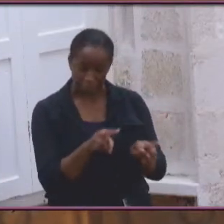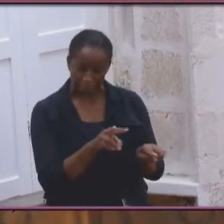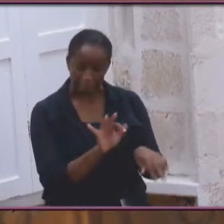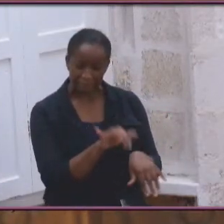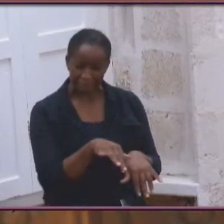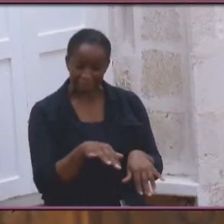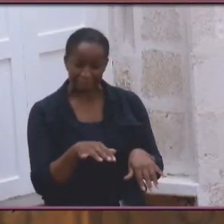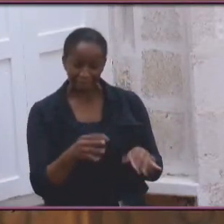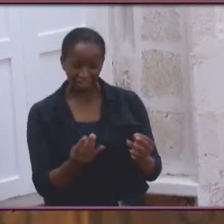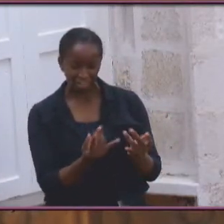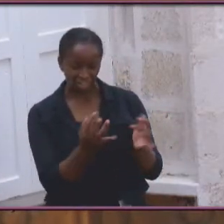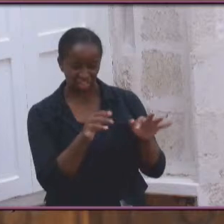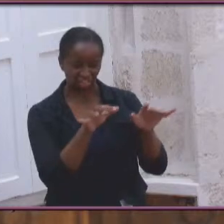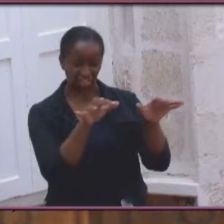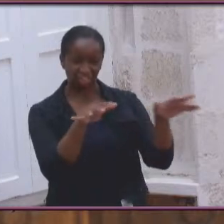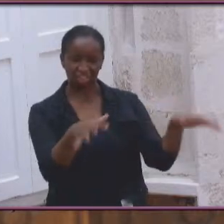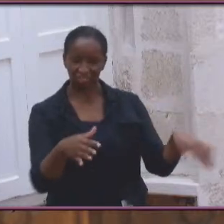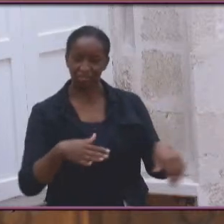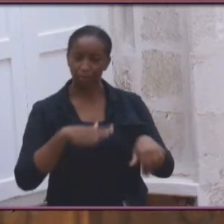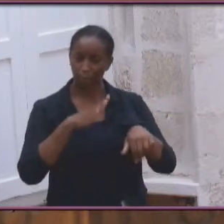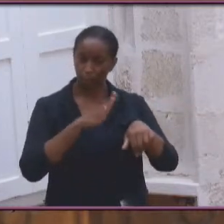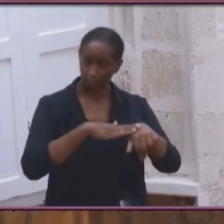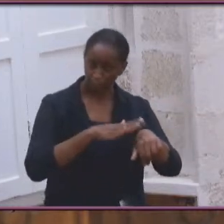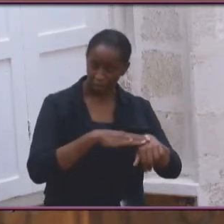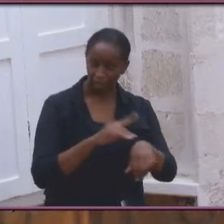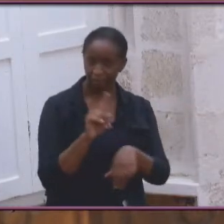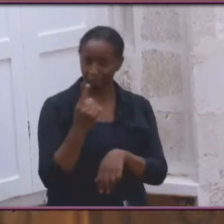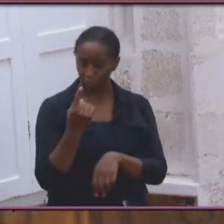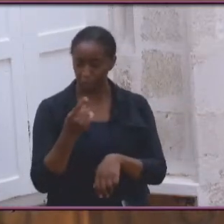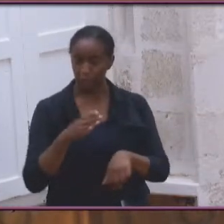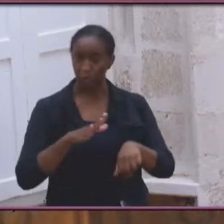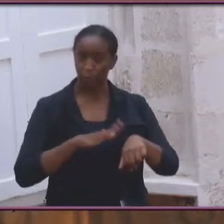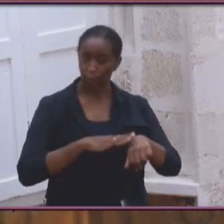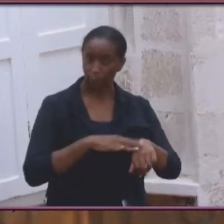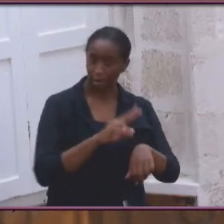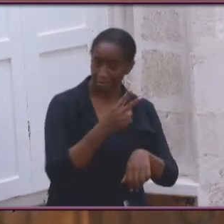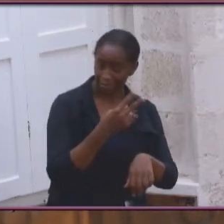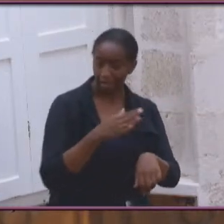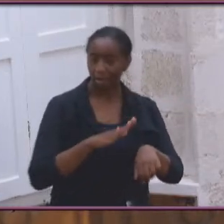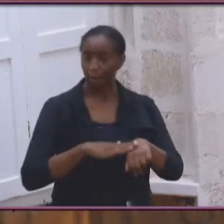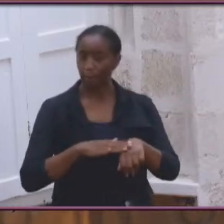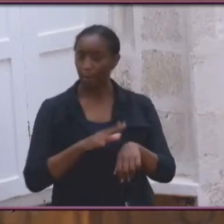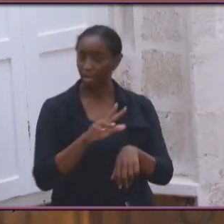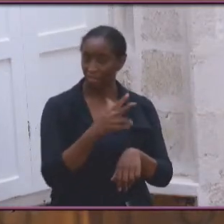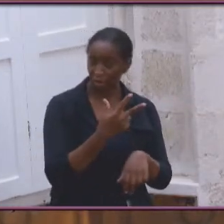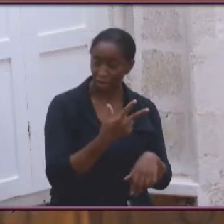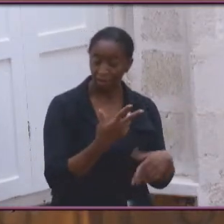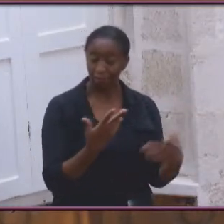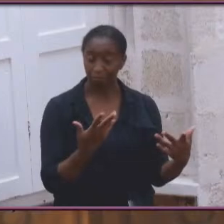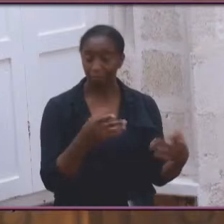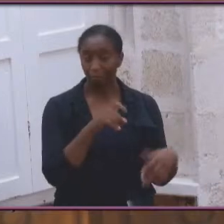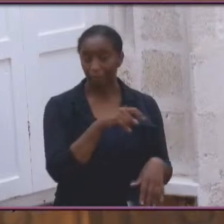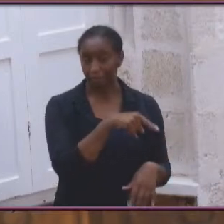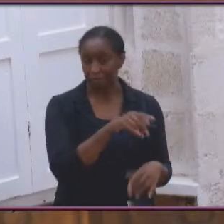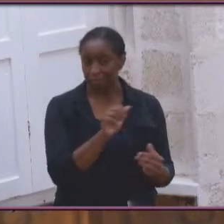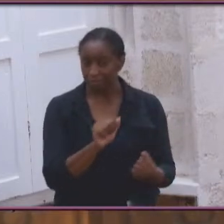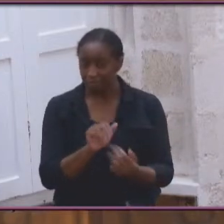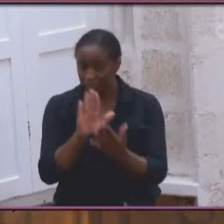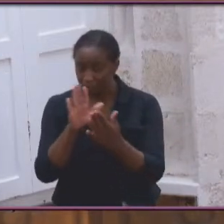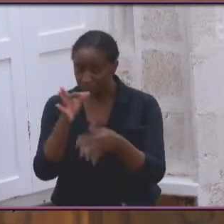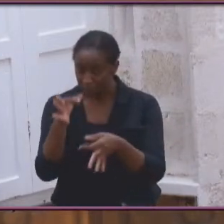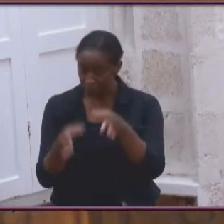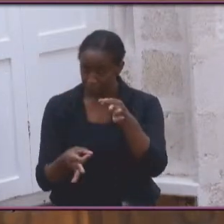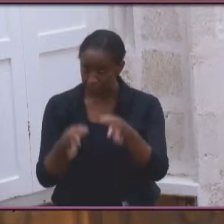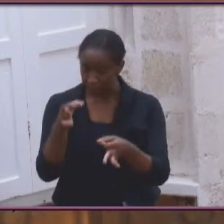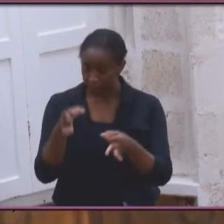warning, and eventually third time when nothing's happened, they only would have to go to the court. It becomes a criminal offense.